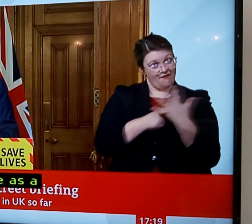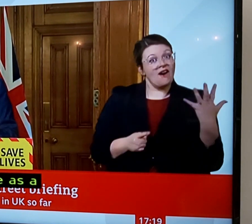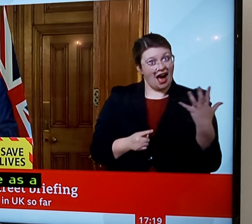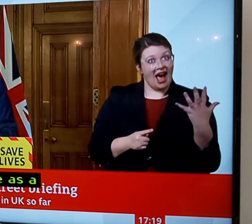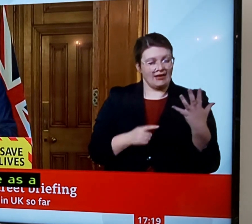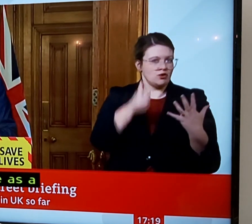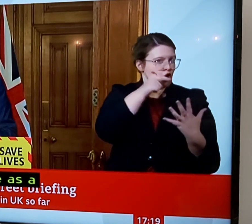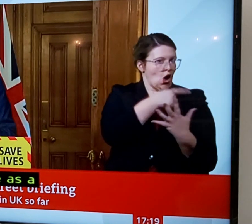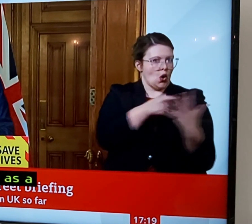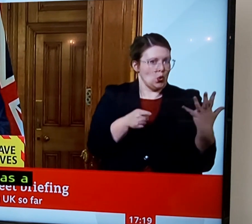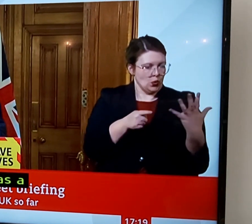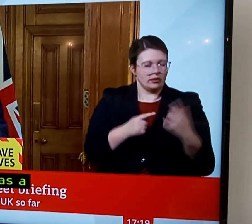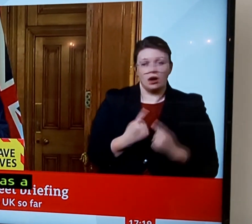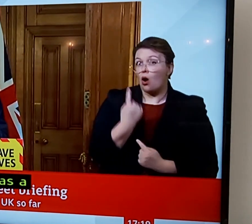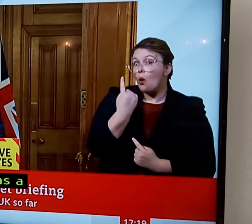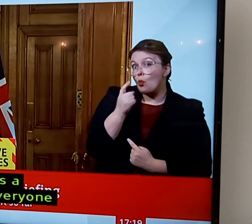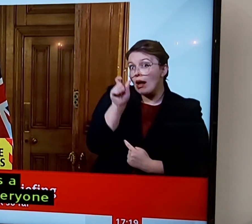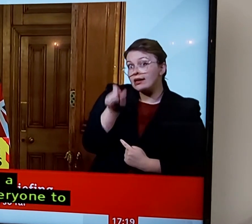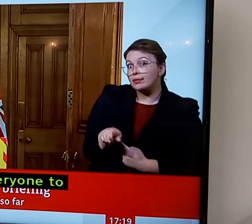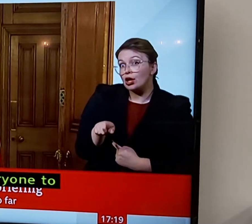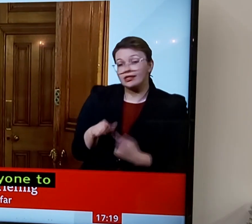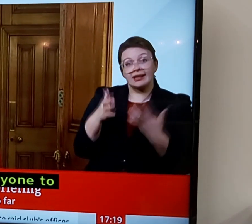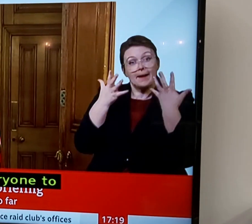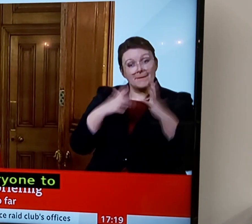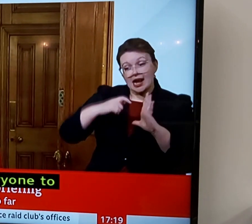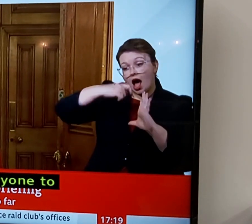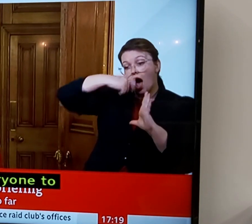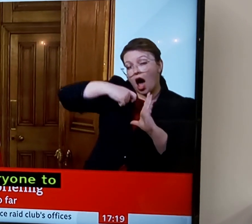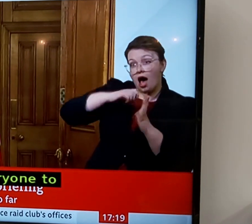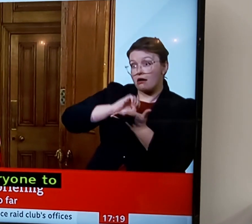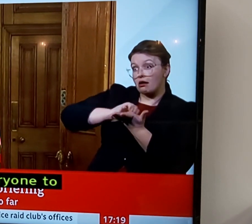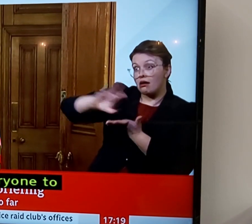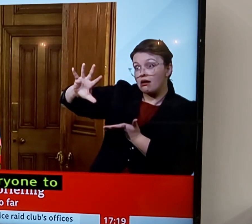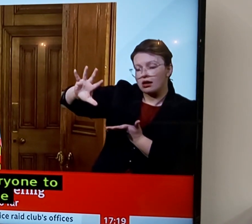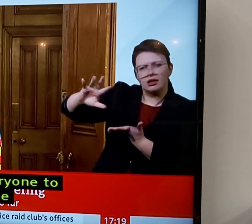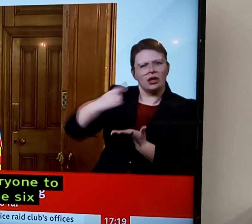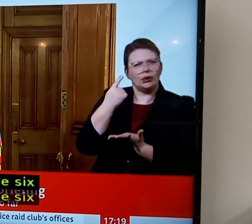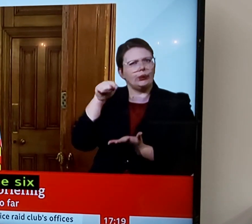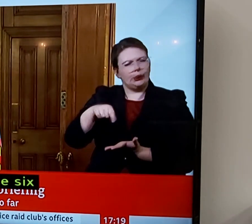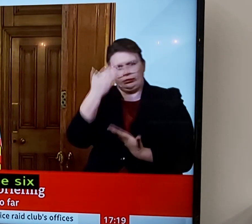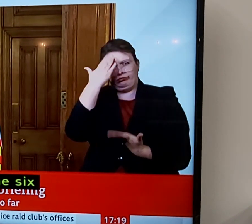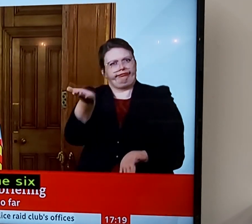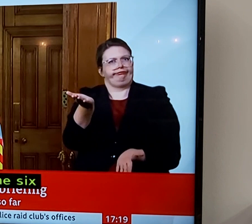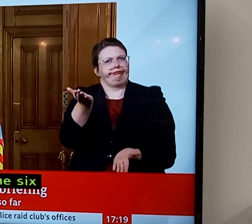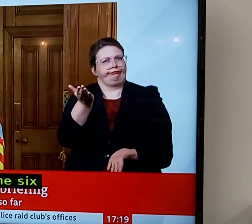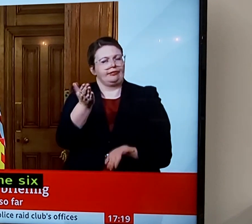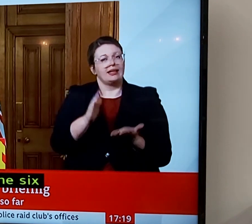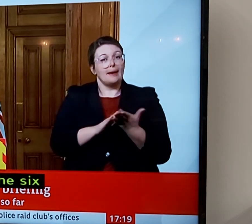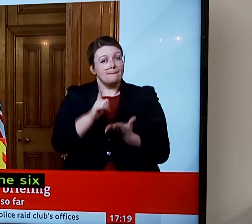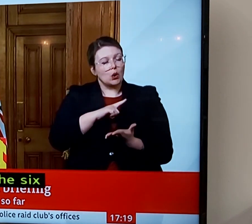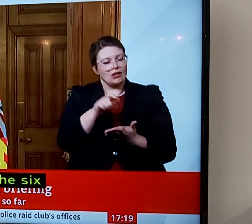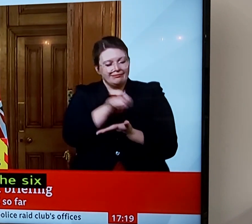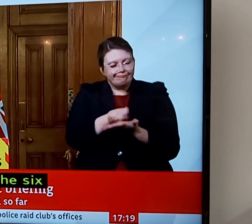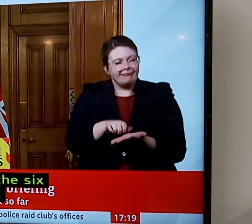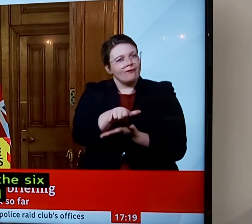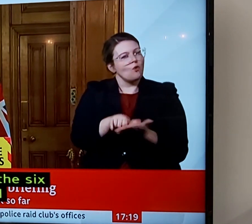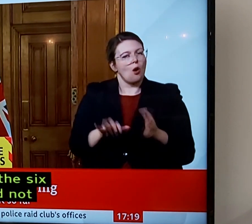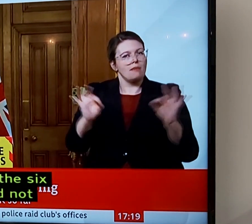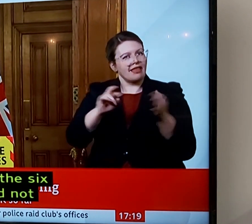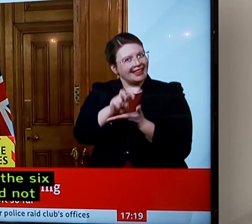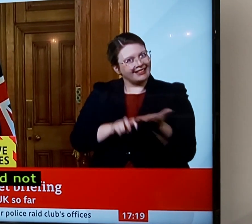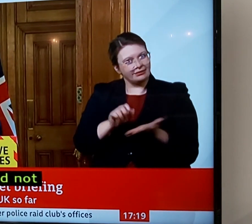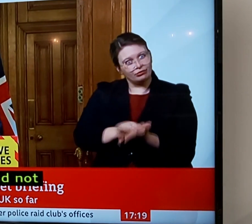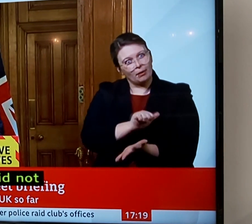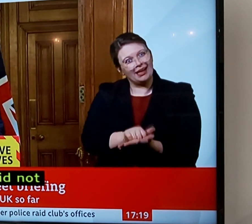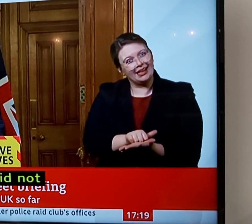test but did not successfully complete contact details, and we're therefore asking anyone who took a test on the 12th